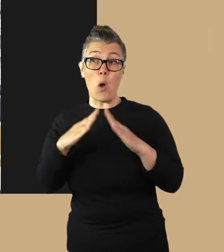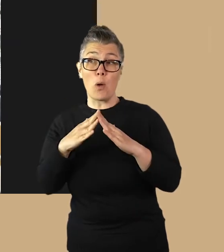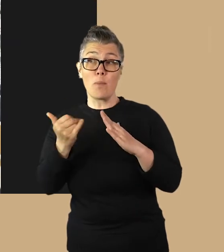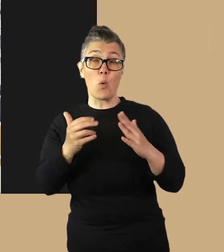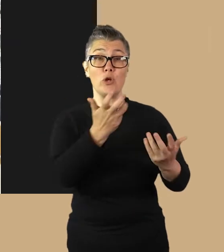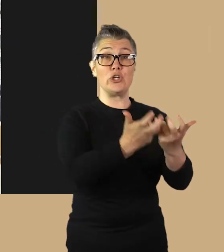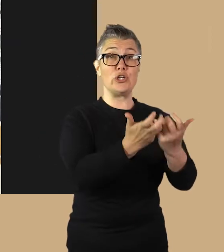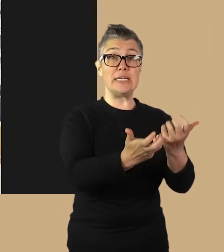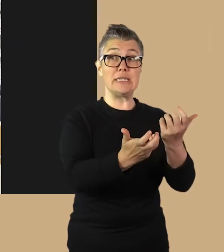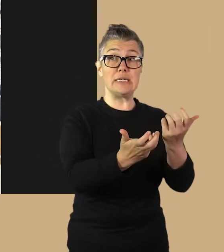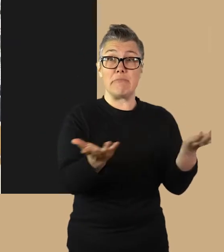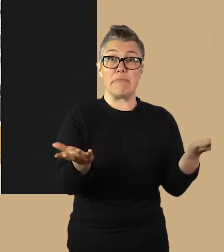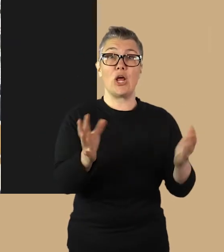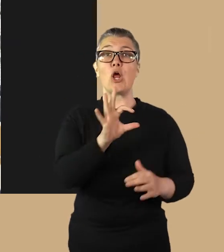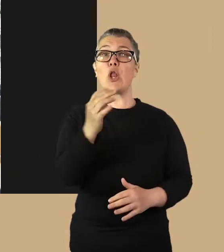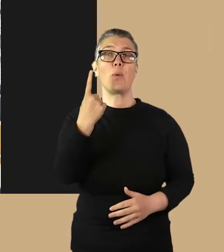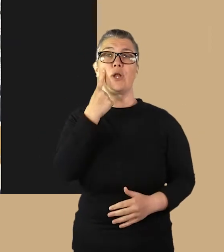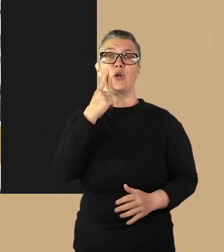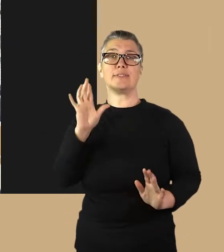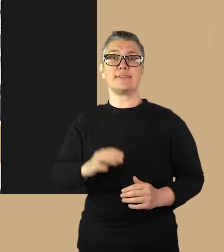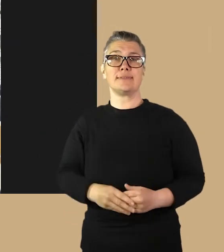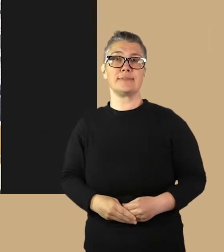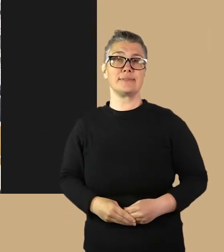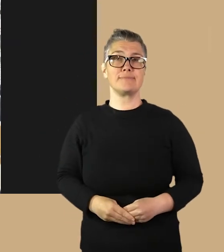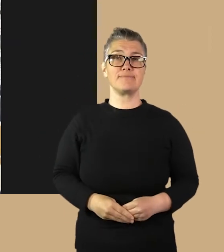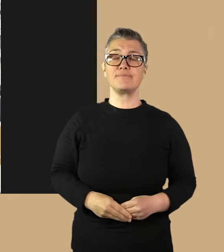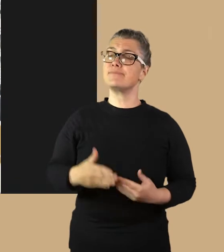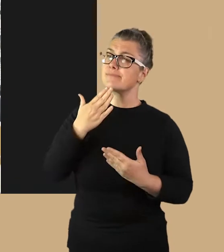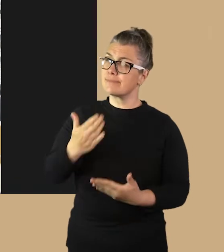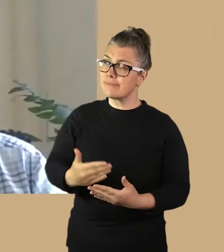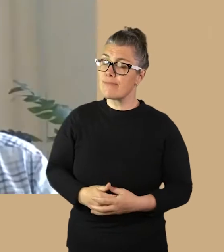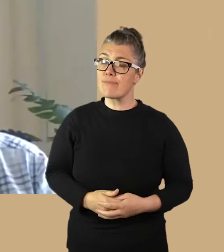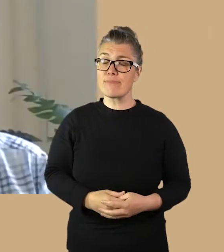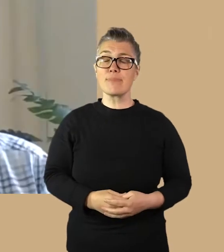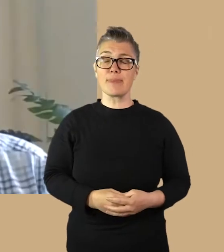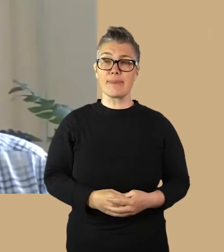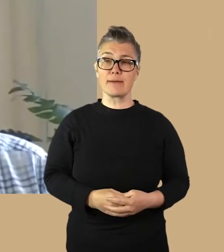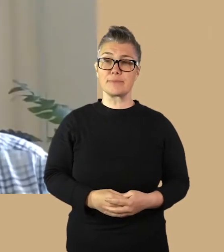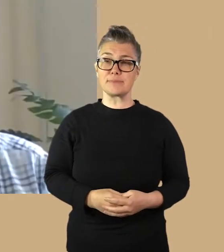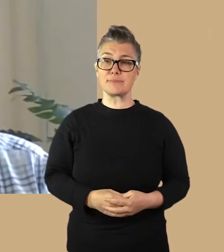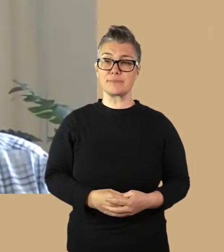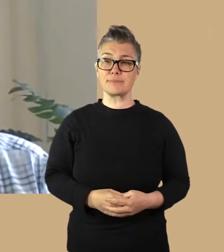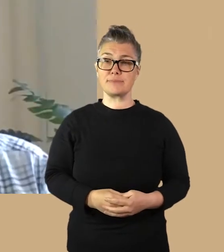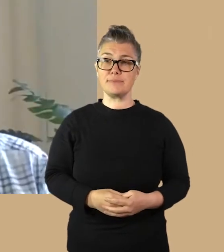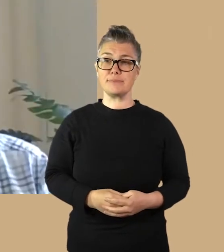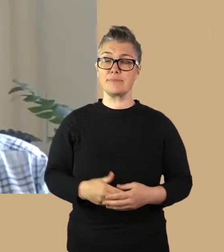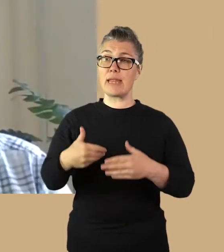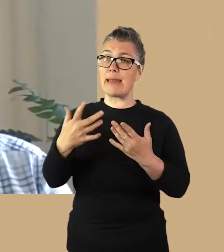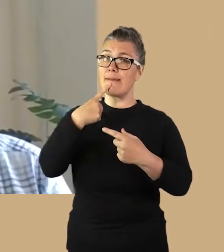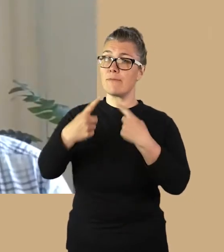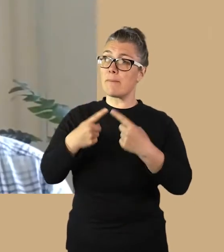to be at home or supposed to be at uni, so no one noticed. Thank you, Eileen.